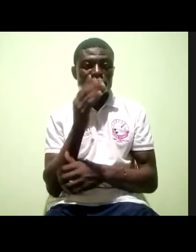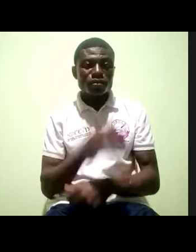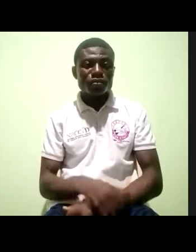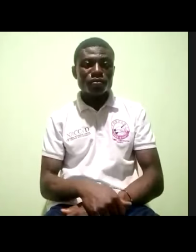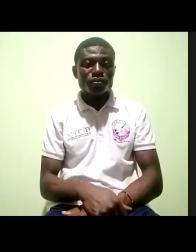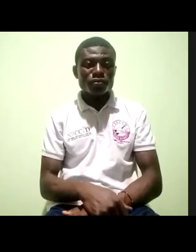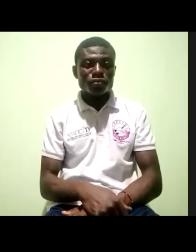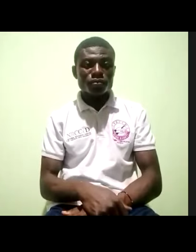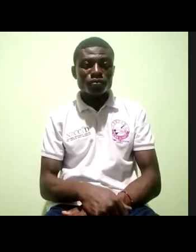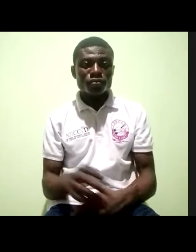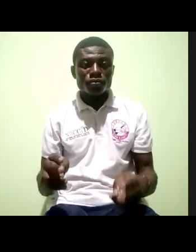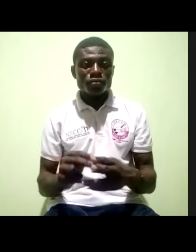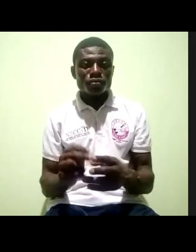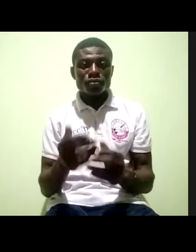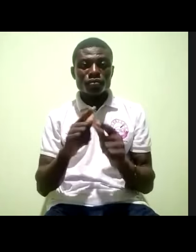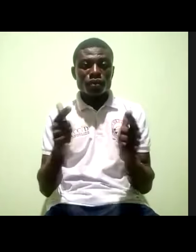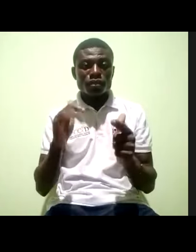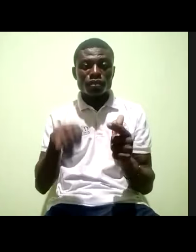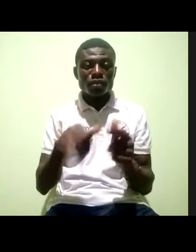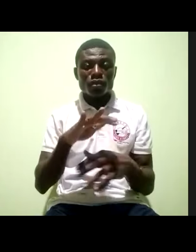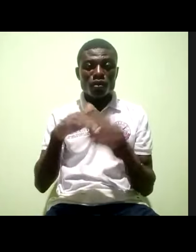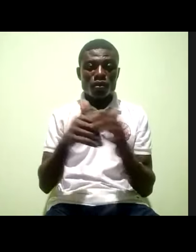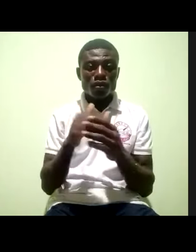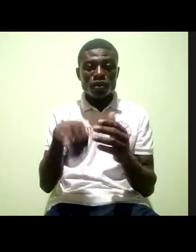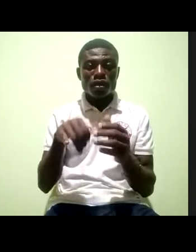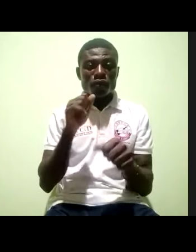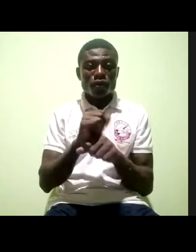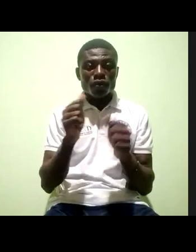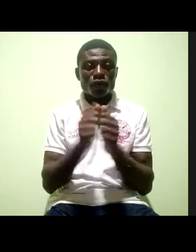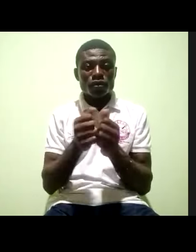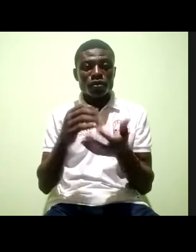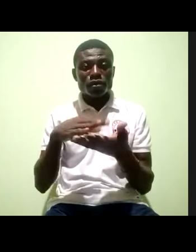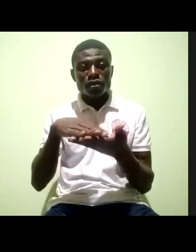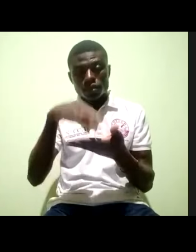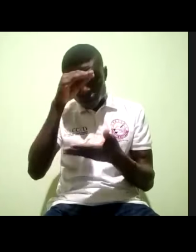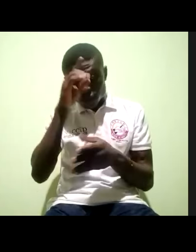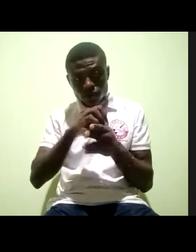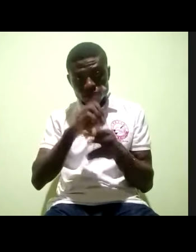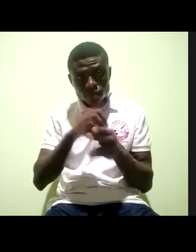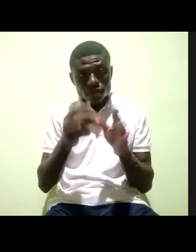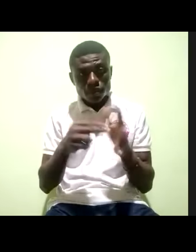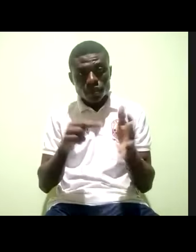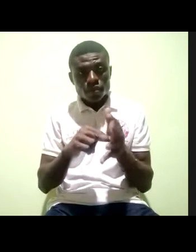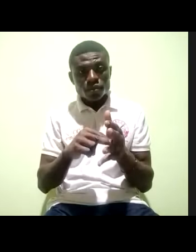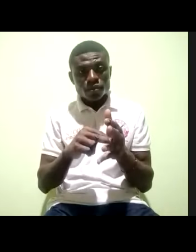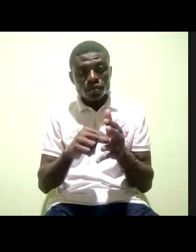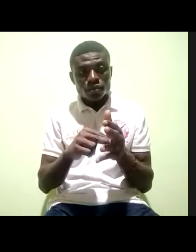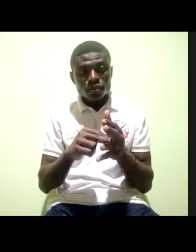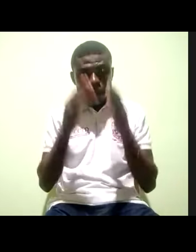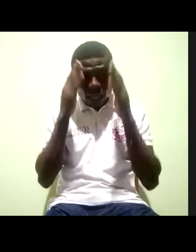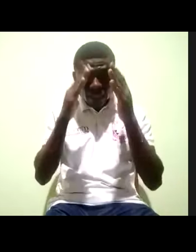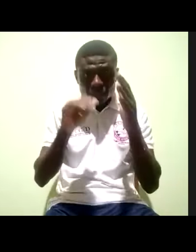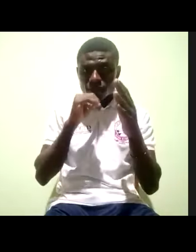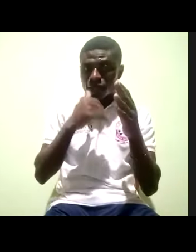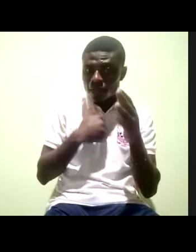the biggest as such, the comorbid factor with learning disabilities is the attention deficit disorder. So studies of dyslexia